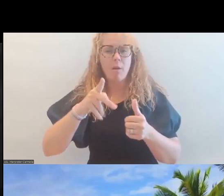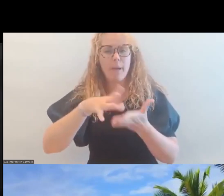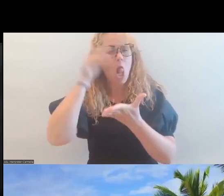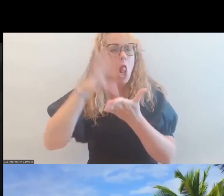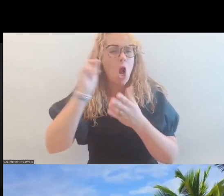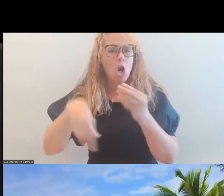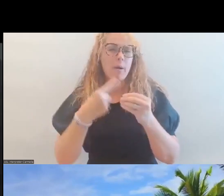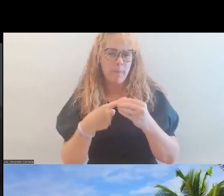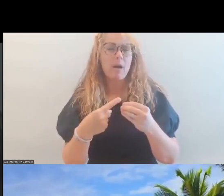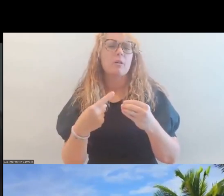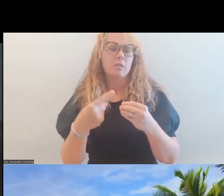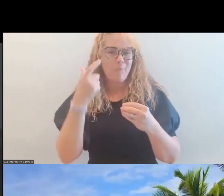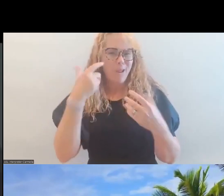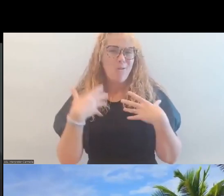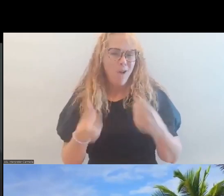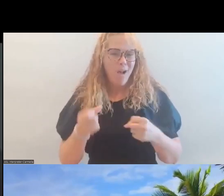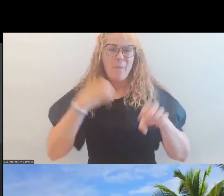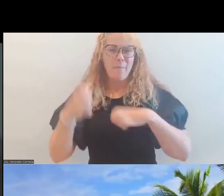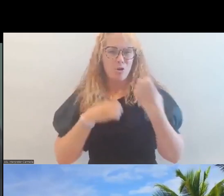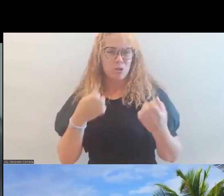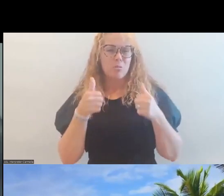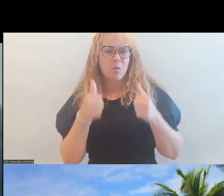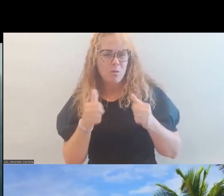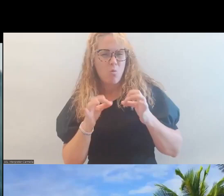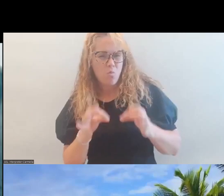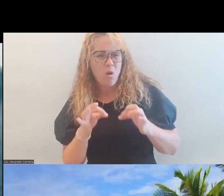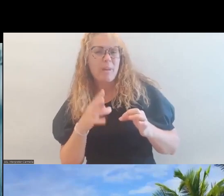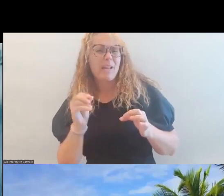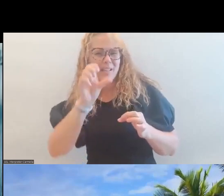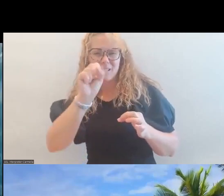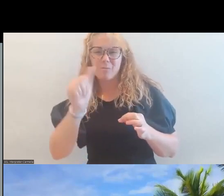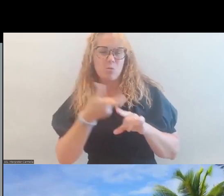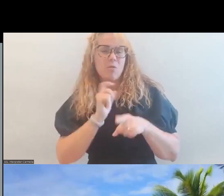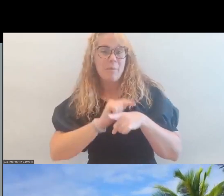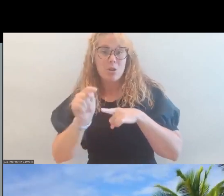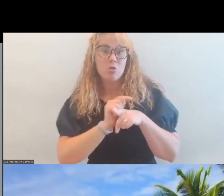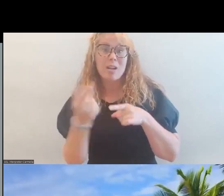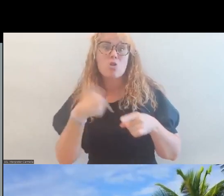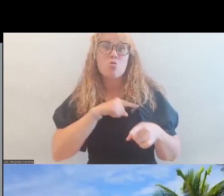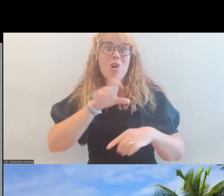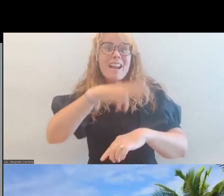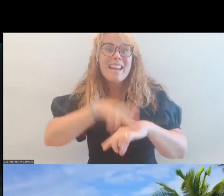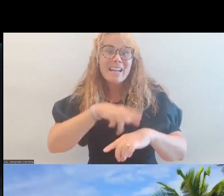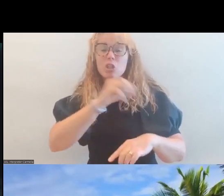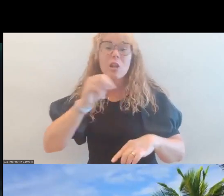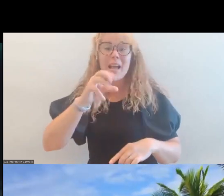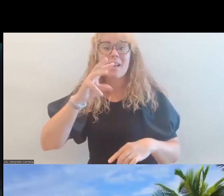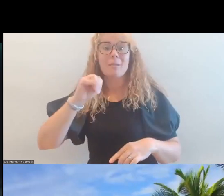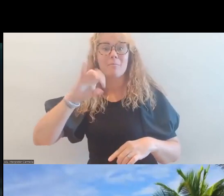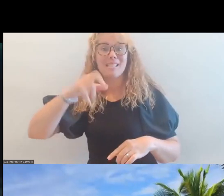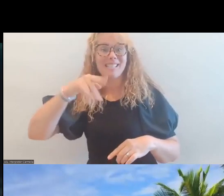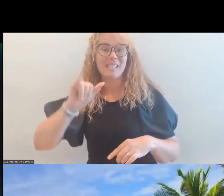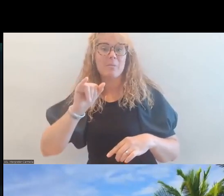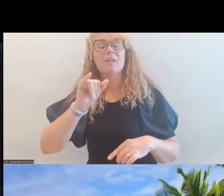health, emotional well-being, and substance use from the trainings. We are bringing national and Mississippi-based